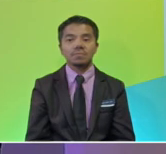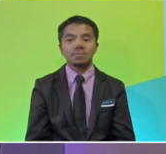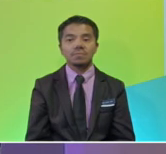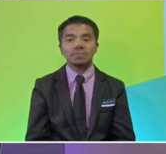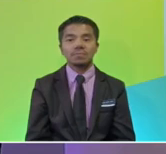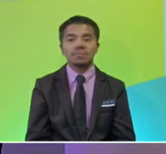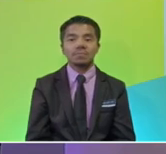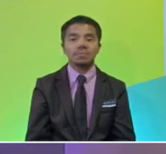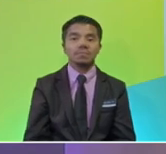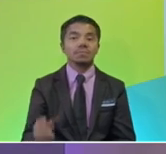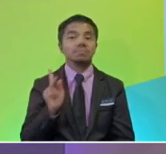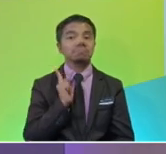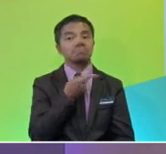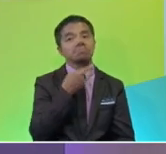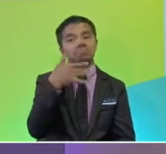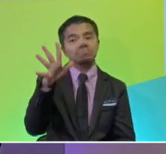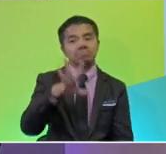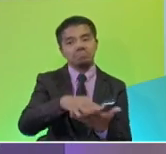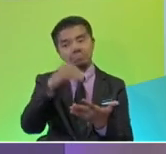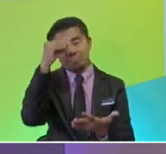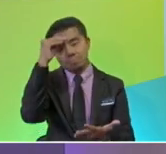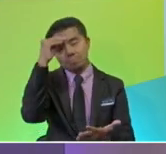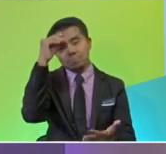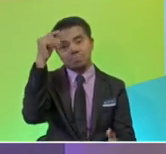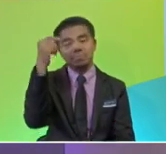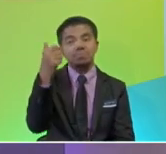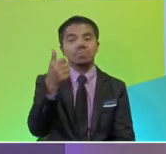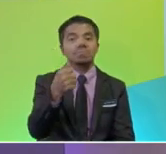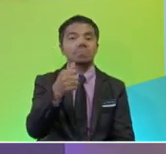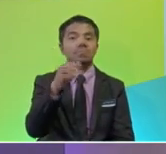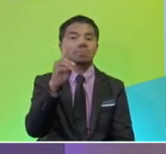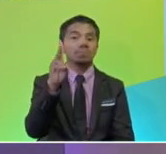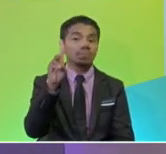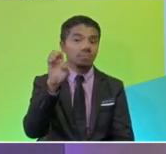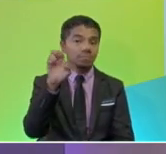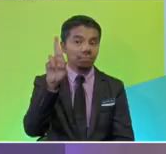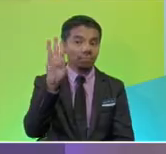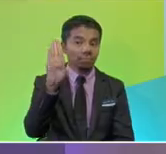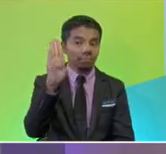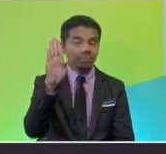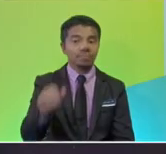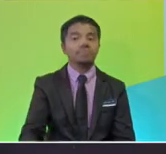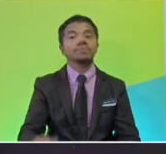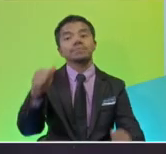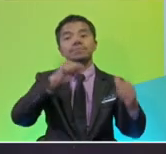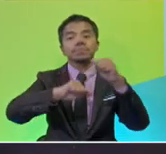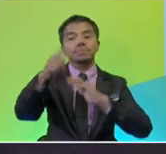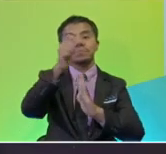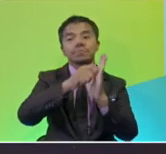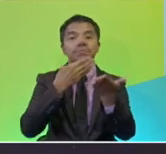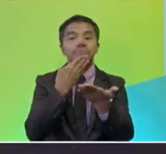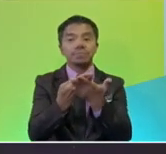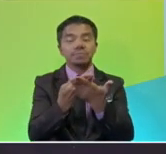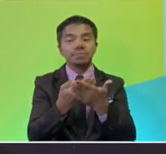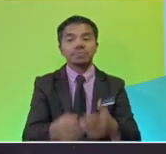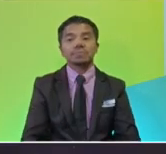unknown word and the glossary as well. And they did very good job with this activity. Wow, good job, everyone. Good job, everyone. Yeah. Where